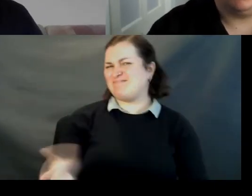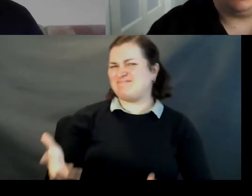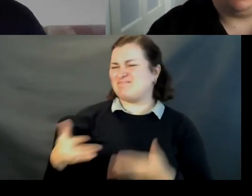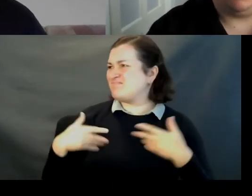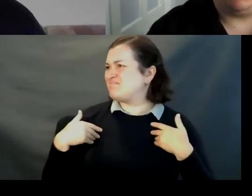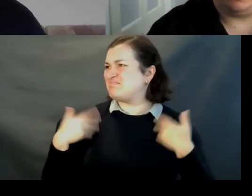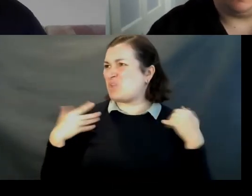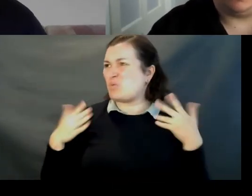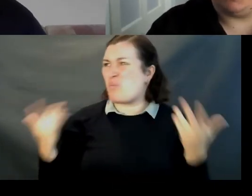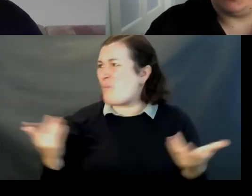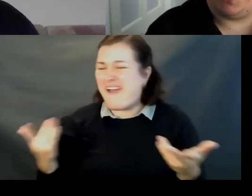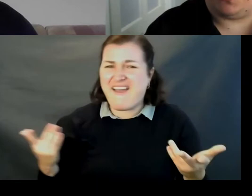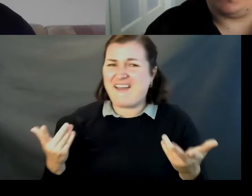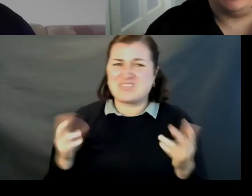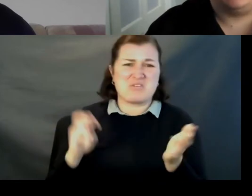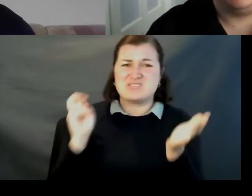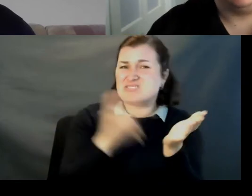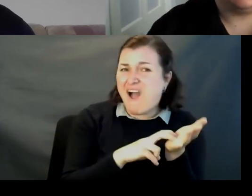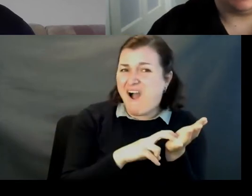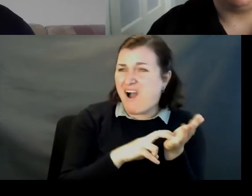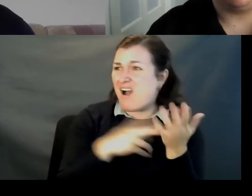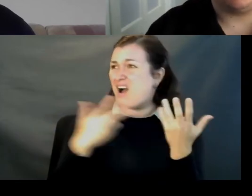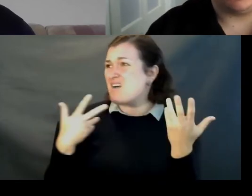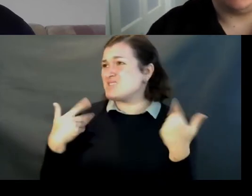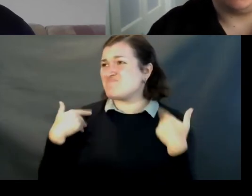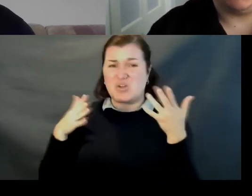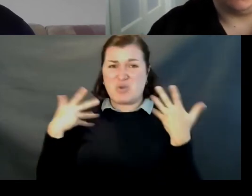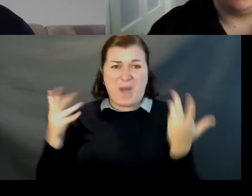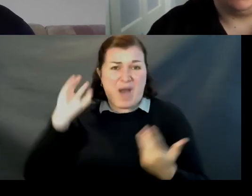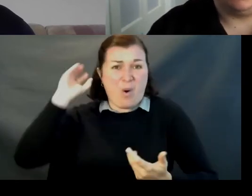charged. They don't know how to switch them on.